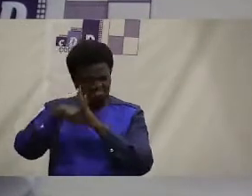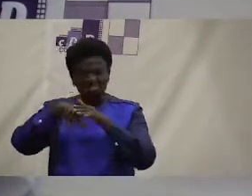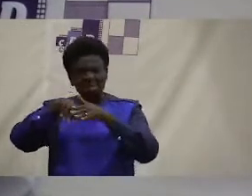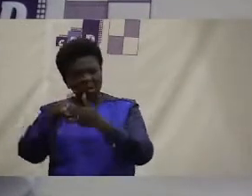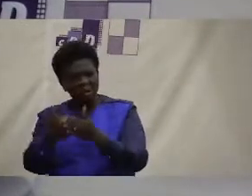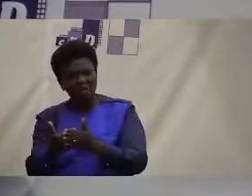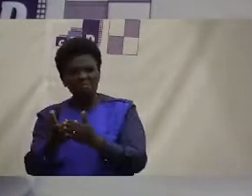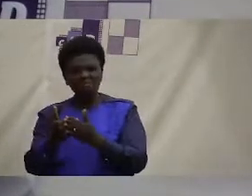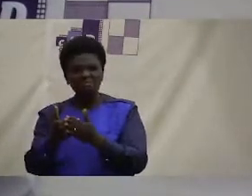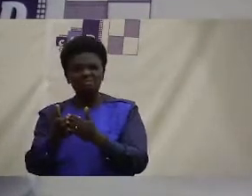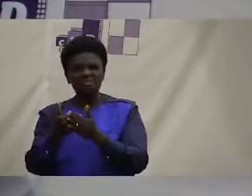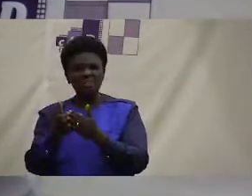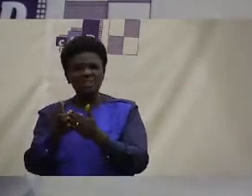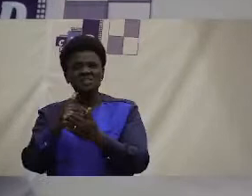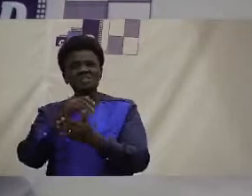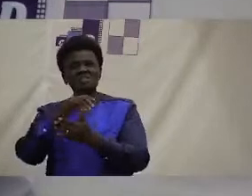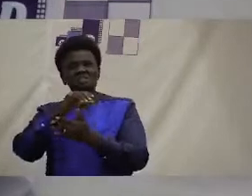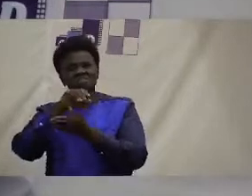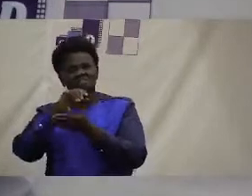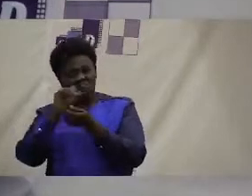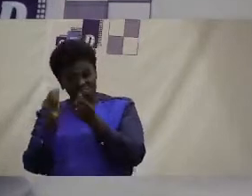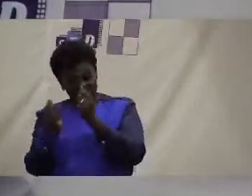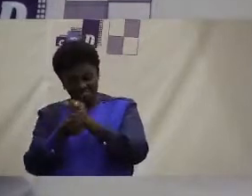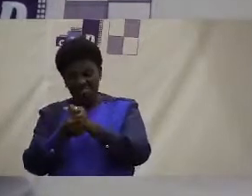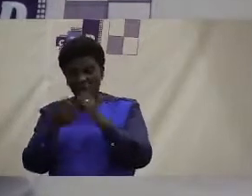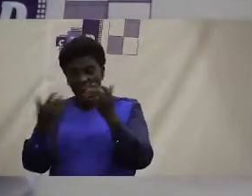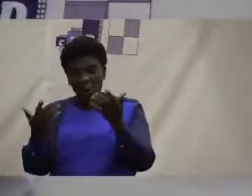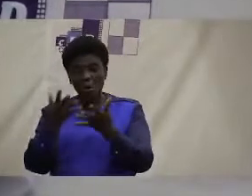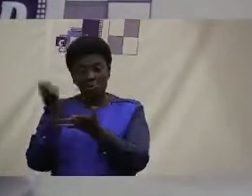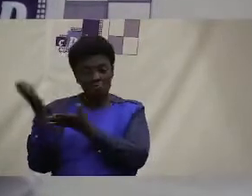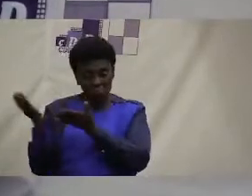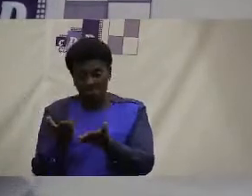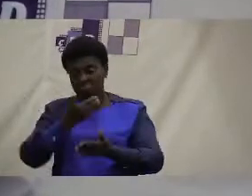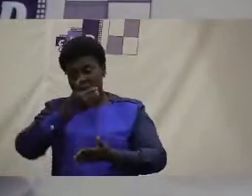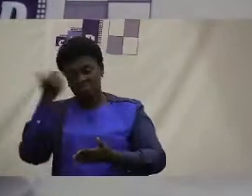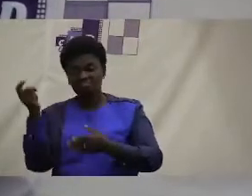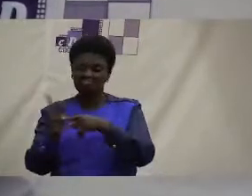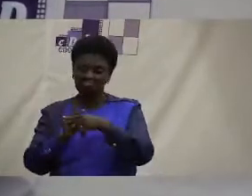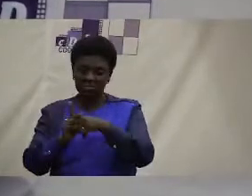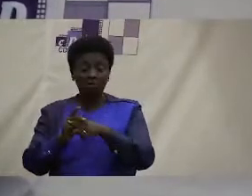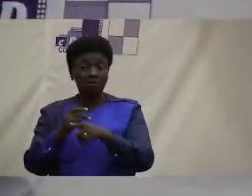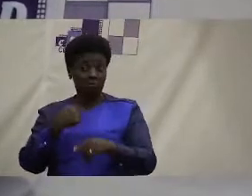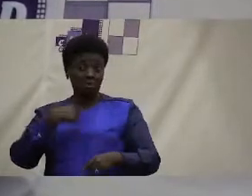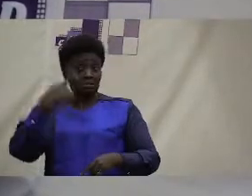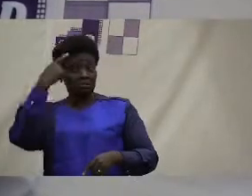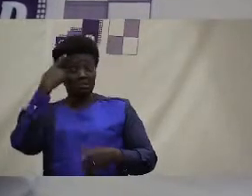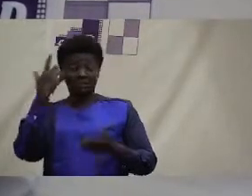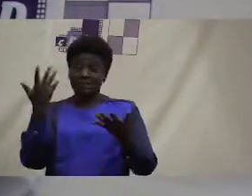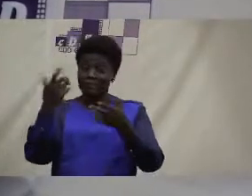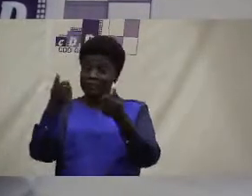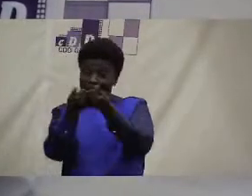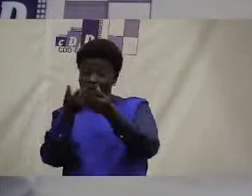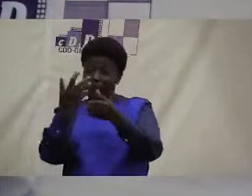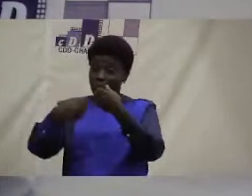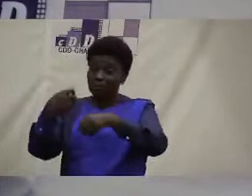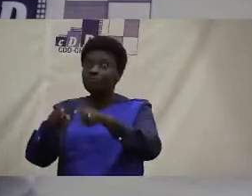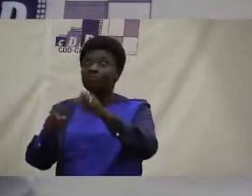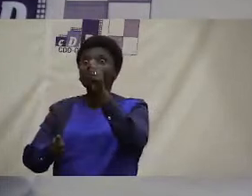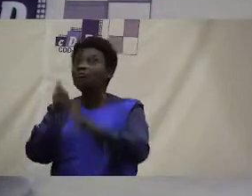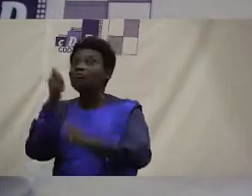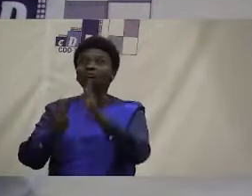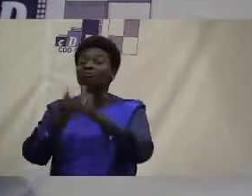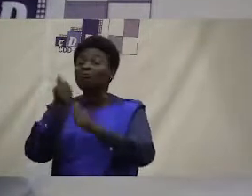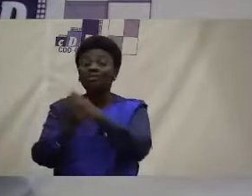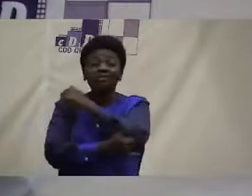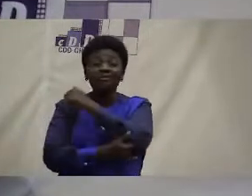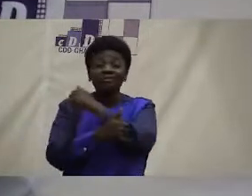to evolve better practices. And I also think the challenge is that most of the countries are focused